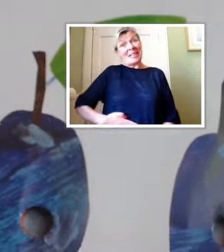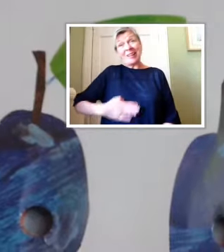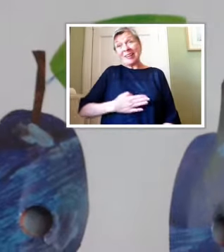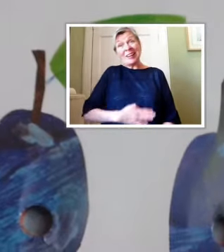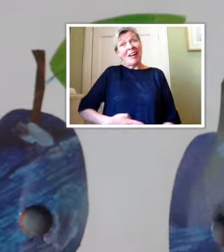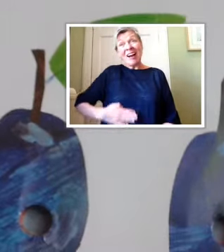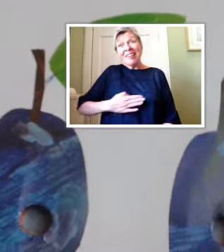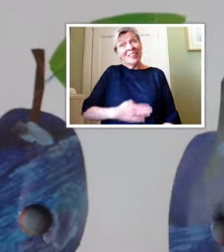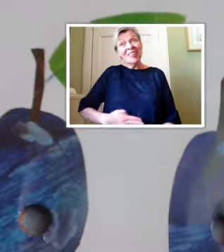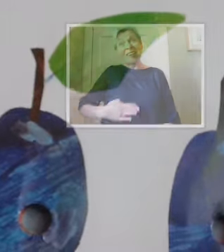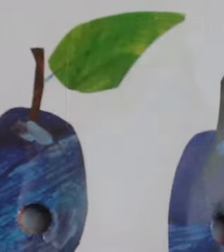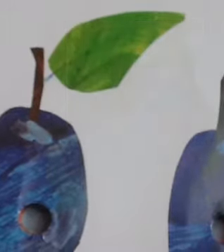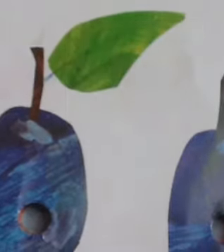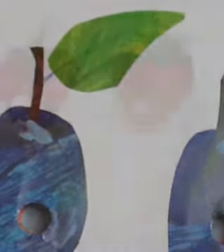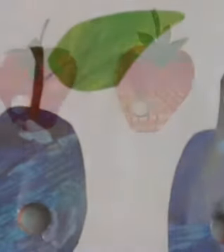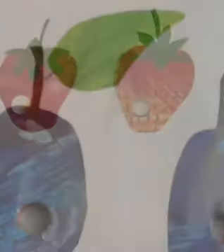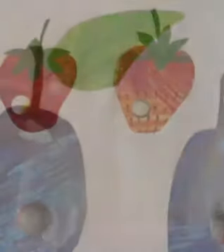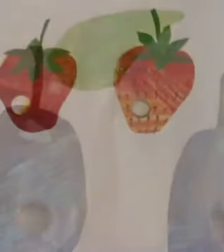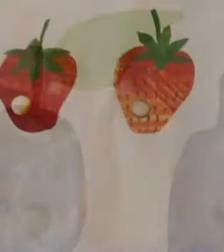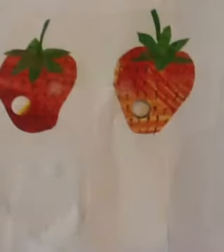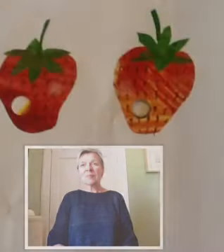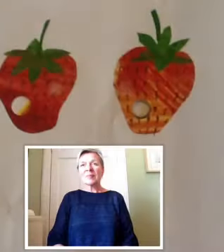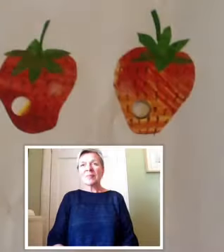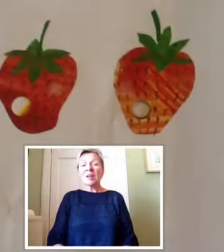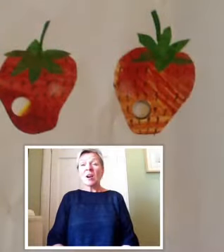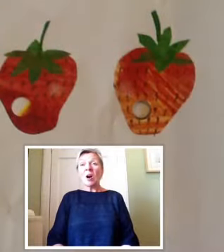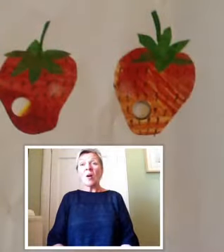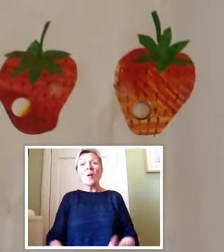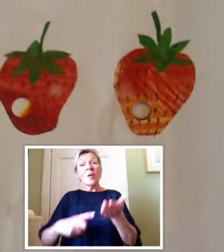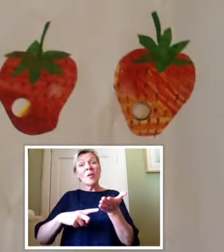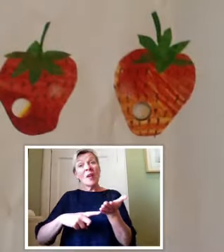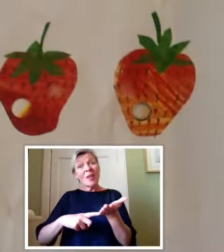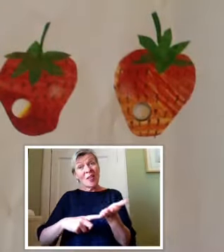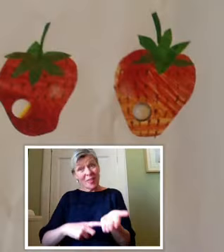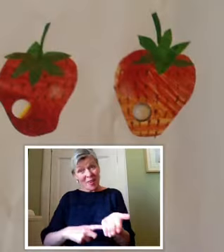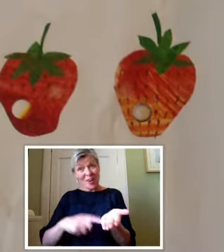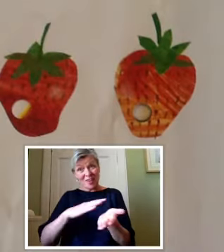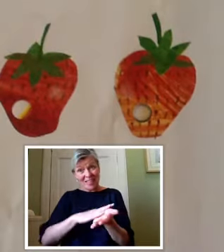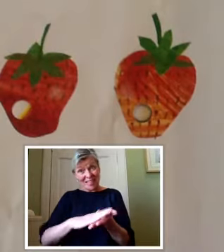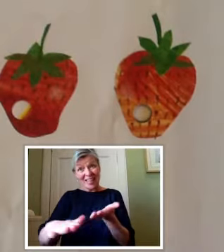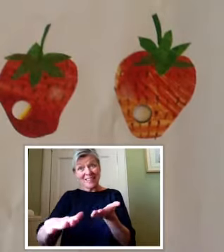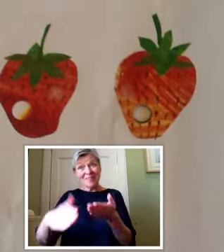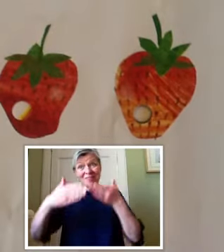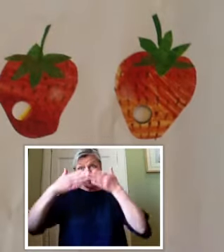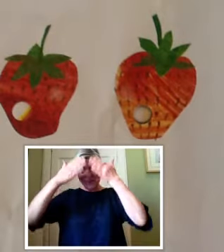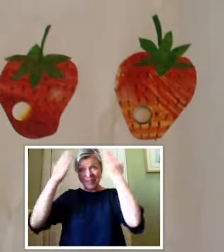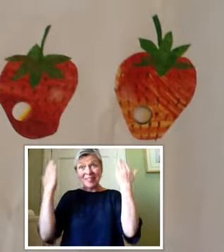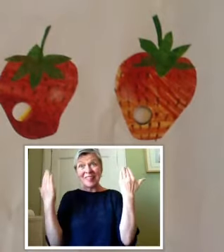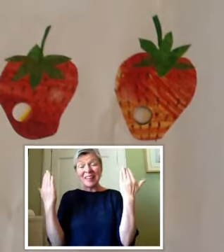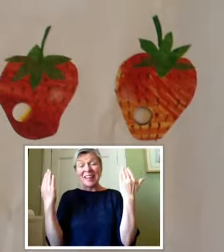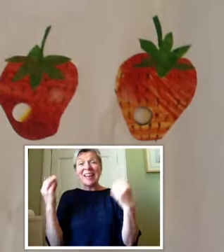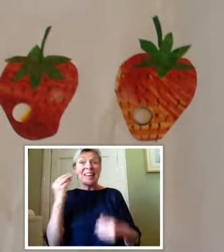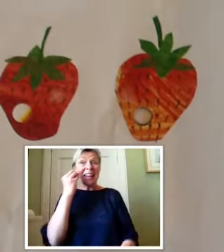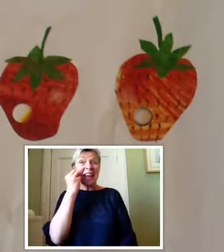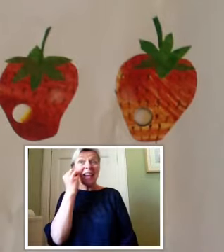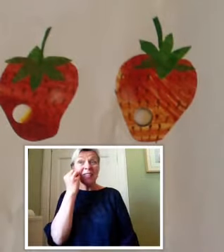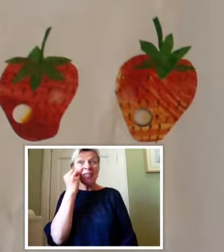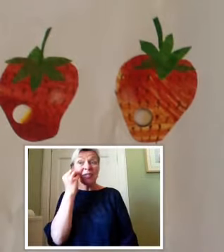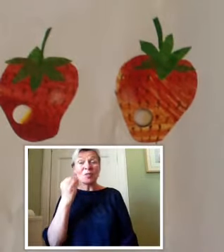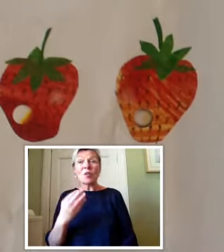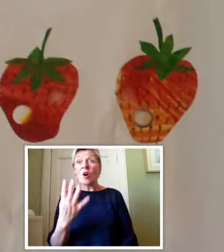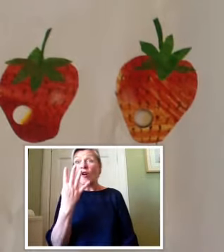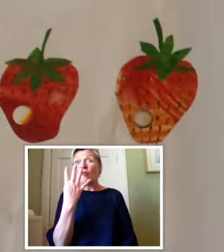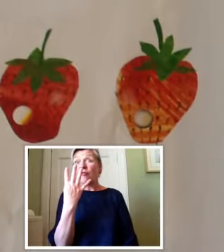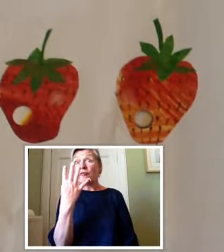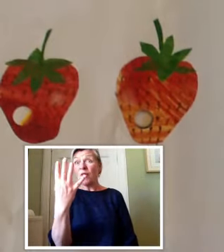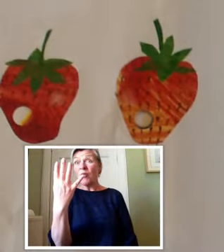was still hungry. On Thursday, he ate